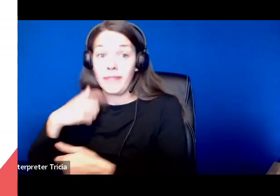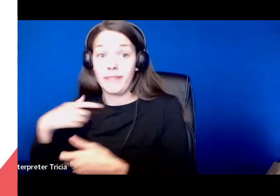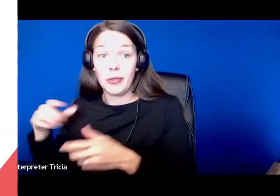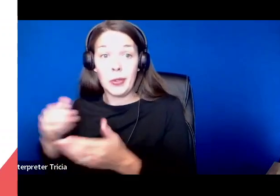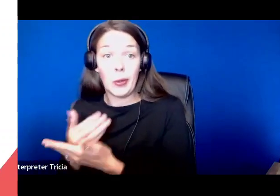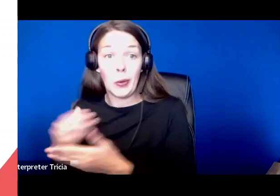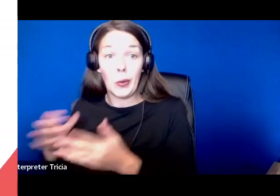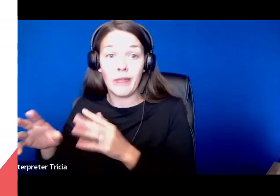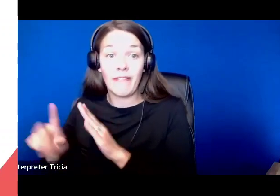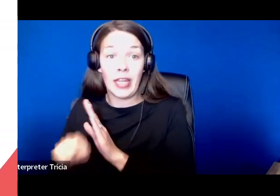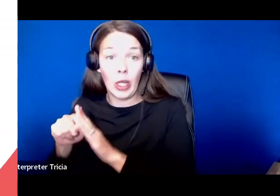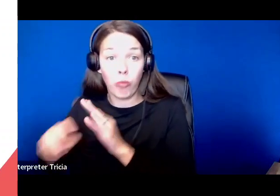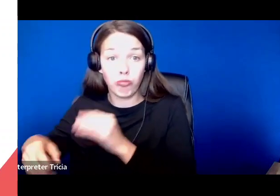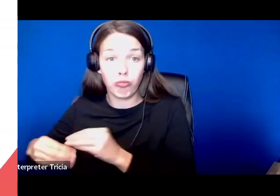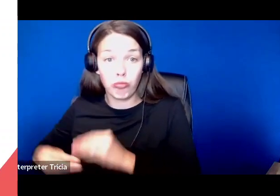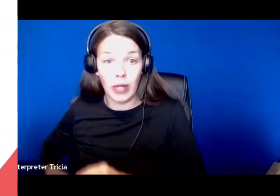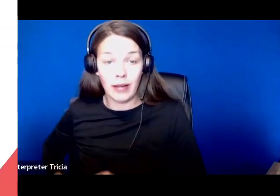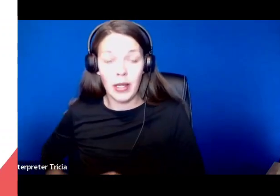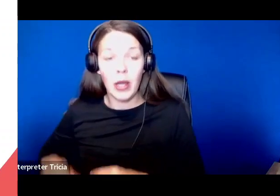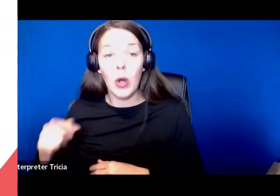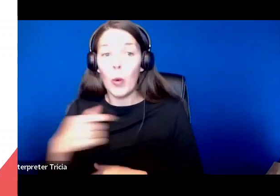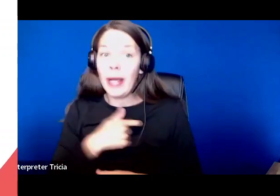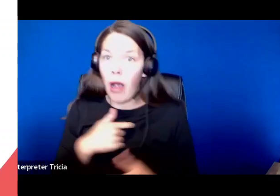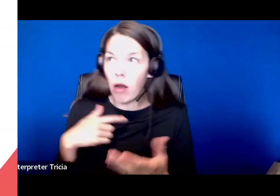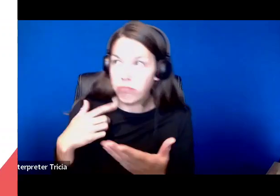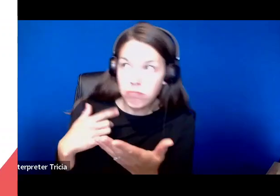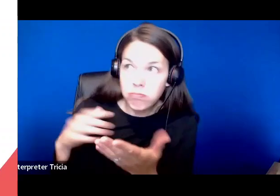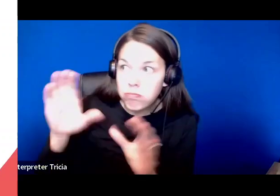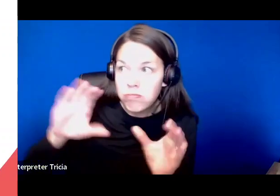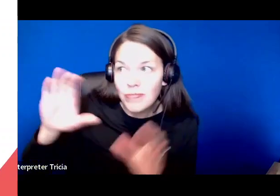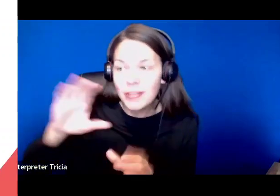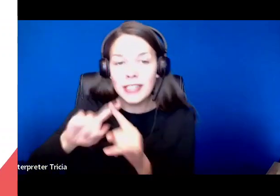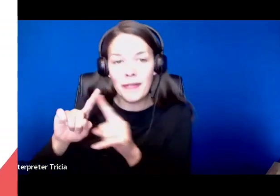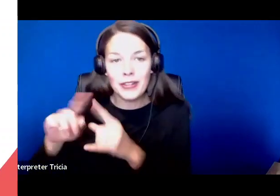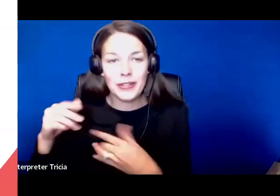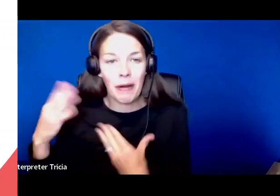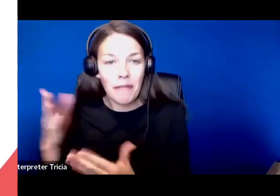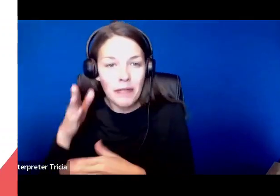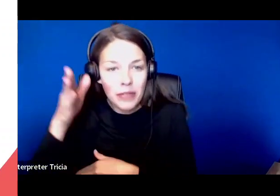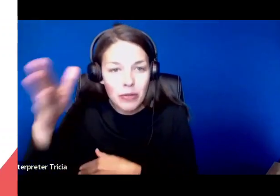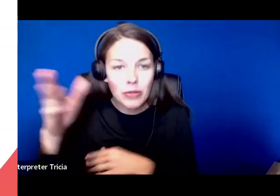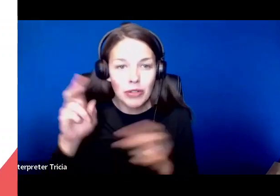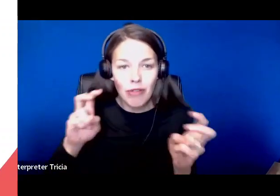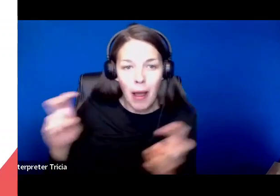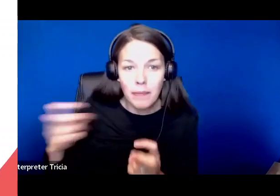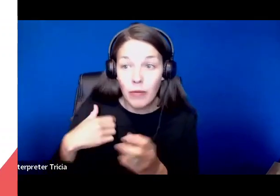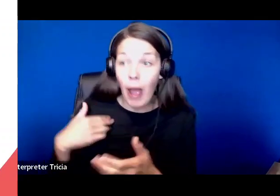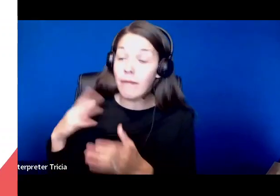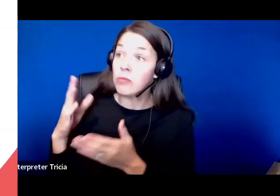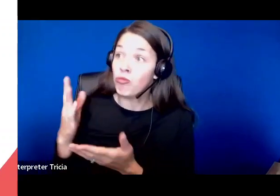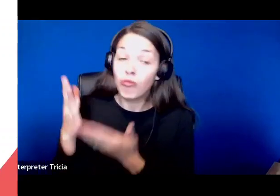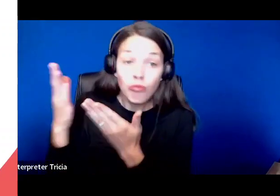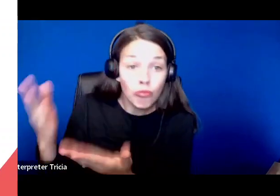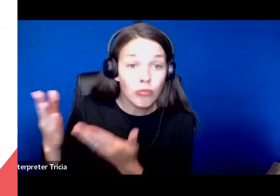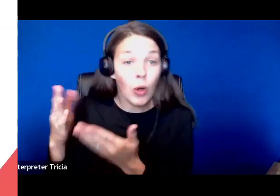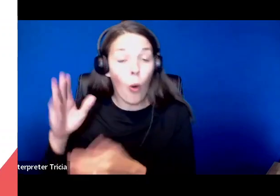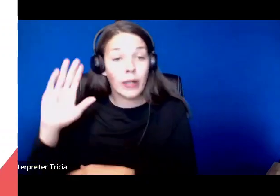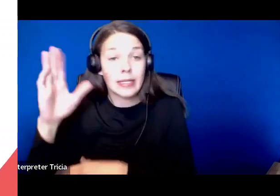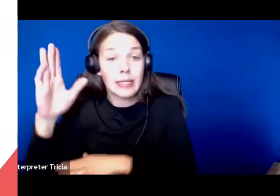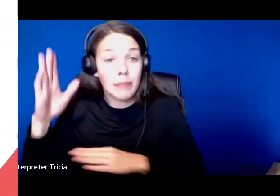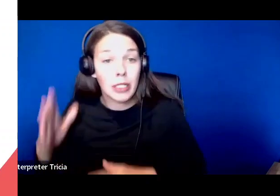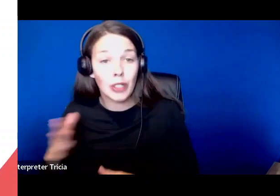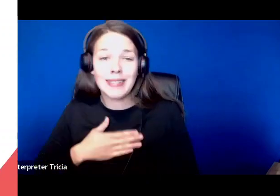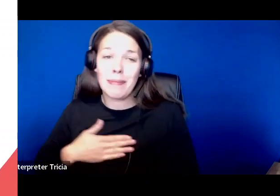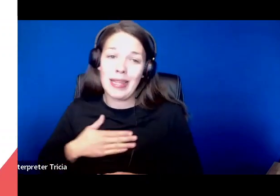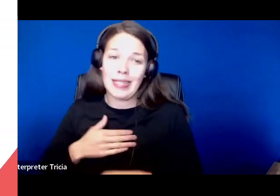We are always looking for suggestions for future webinar topics. So if you have suggestions for topics or speakers, please feel free to send those to